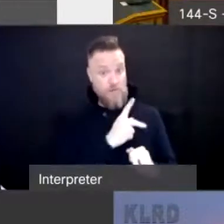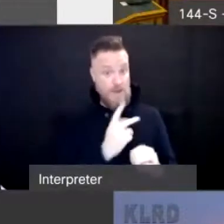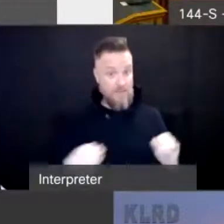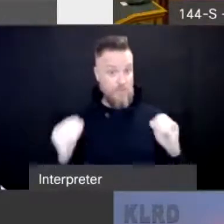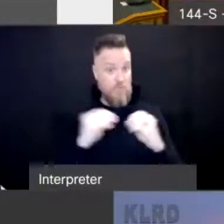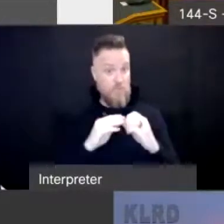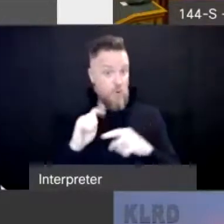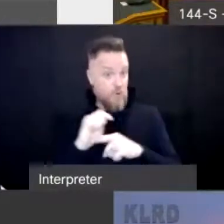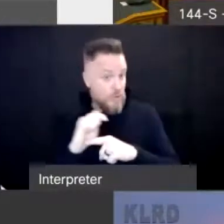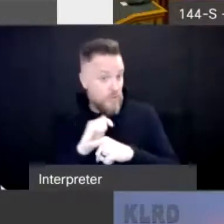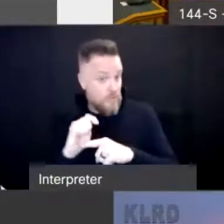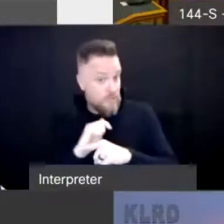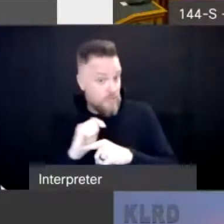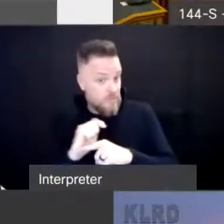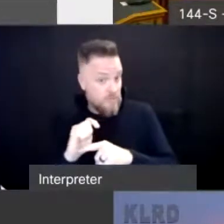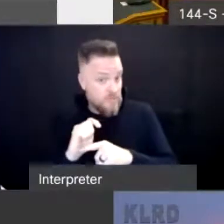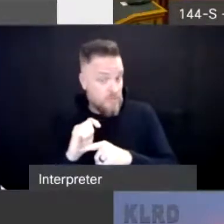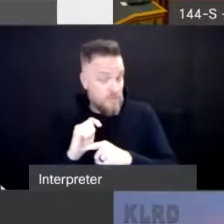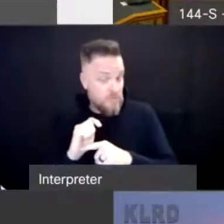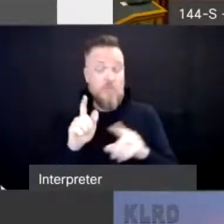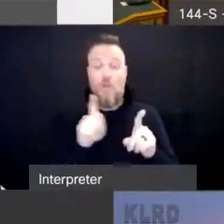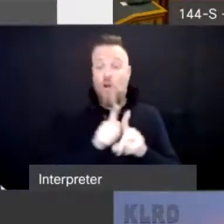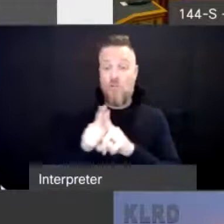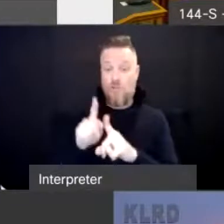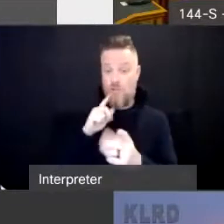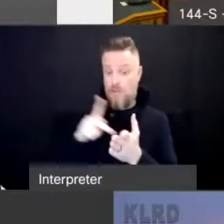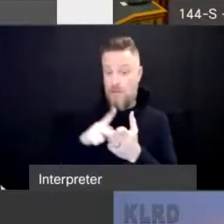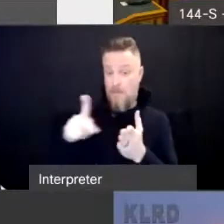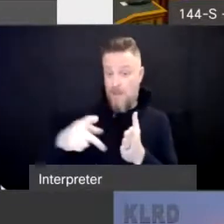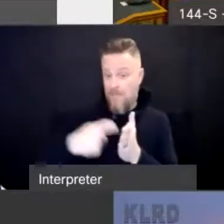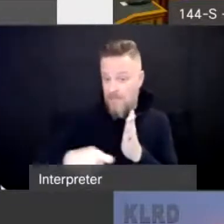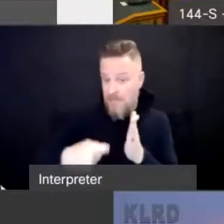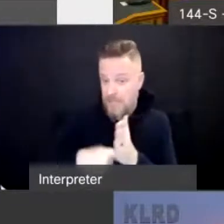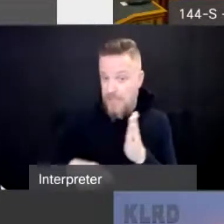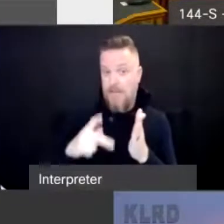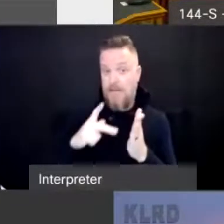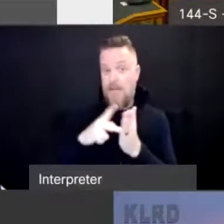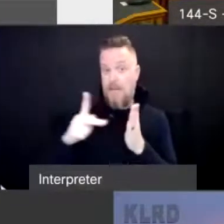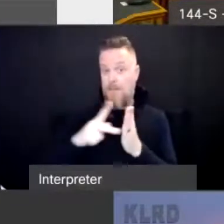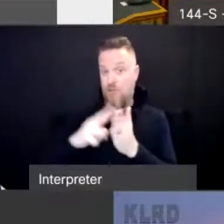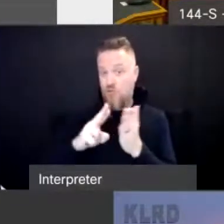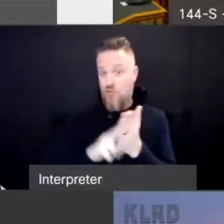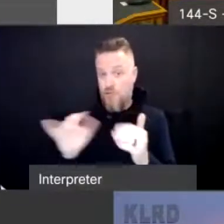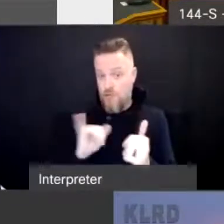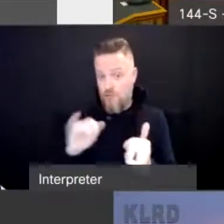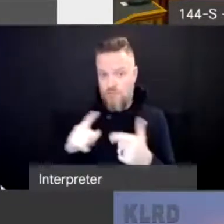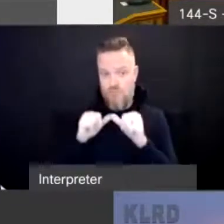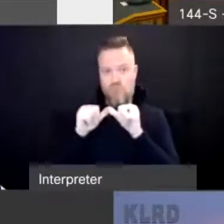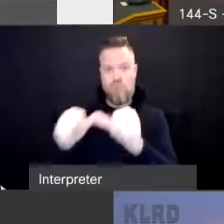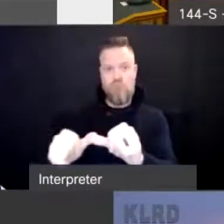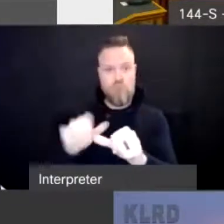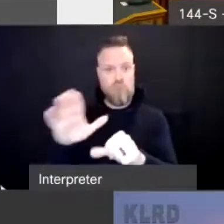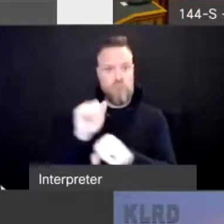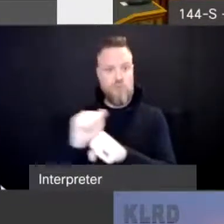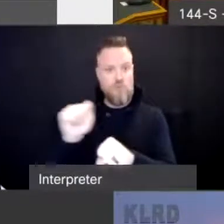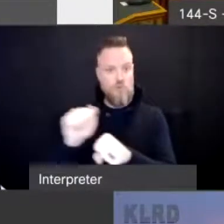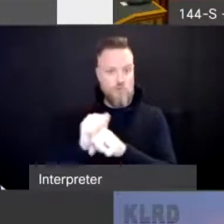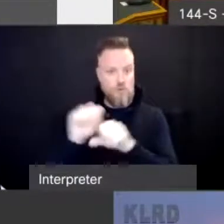training and, in addition to that, pay fees and register in order to continue the work that they've been doing?